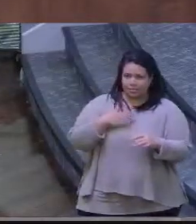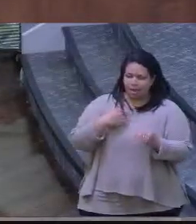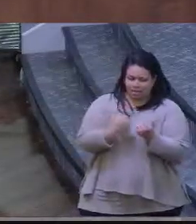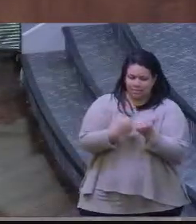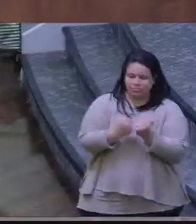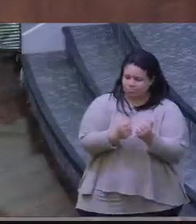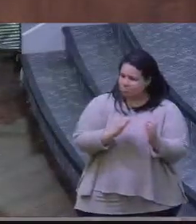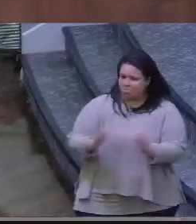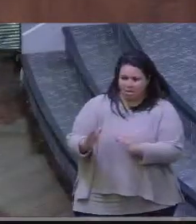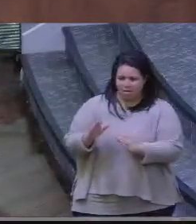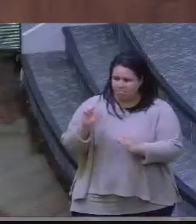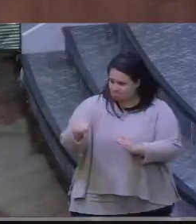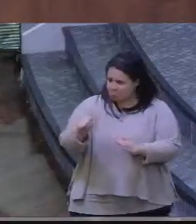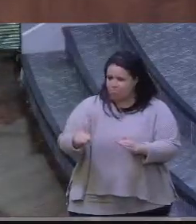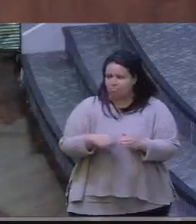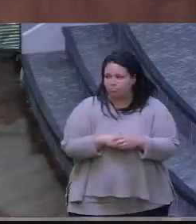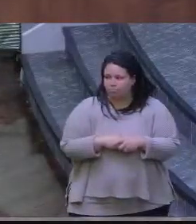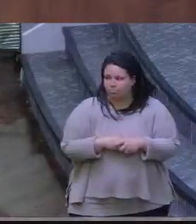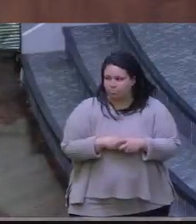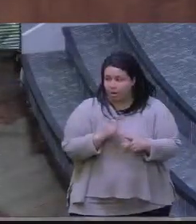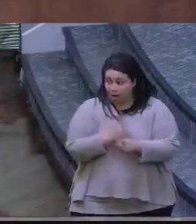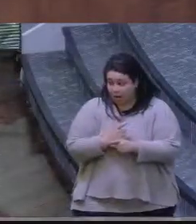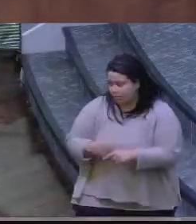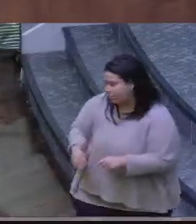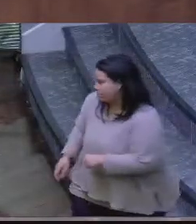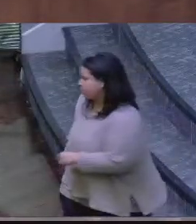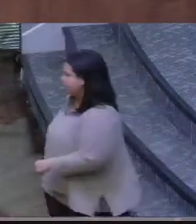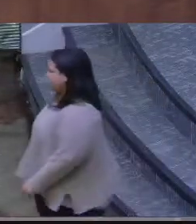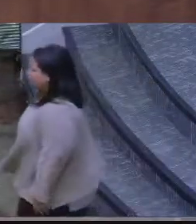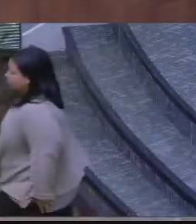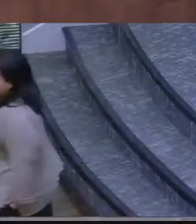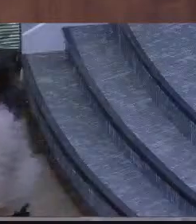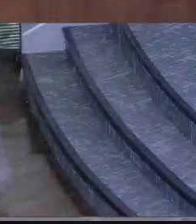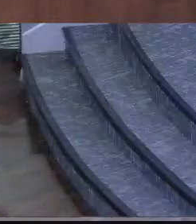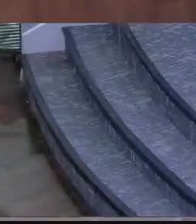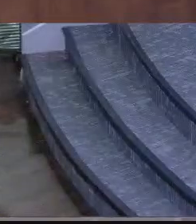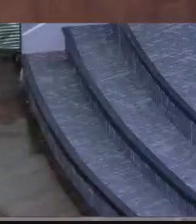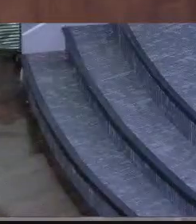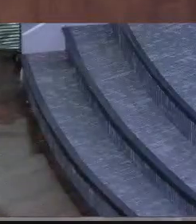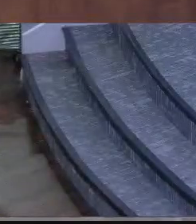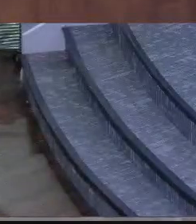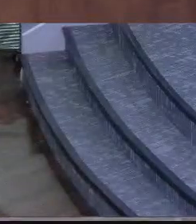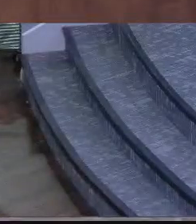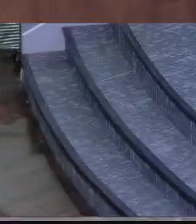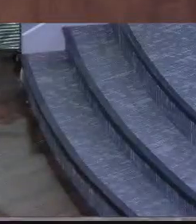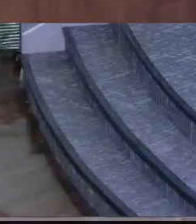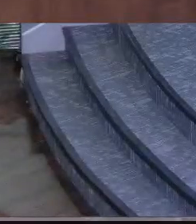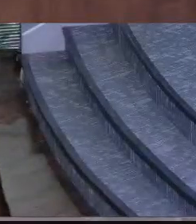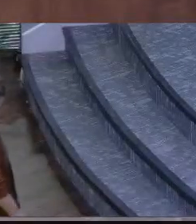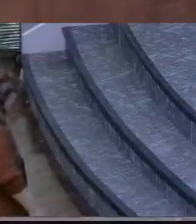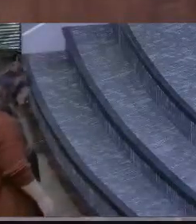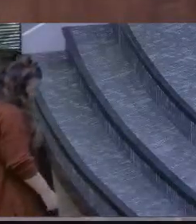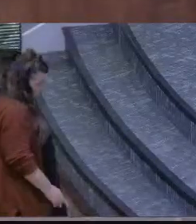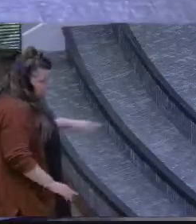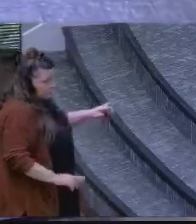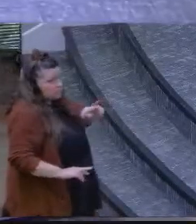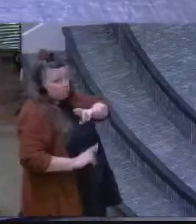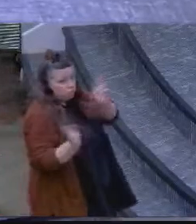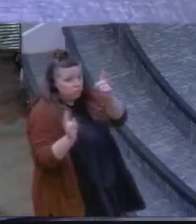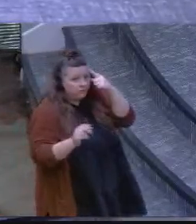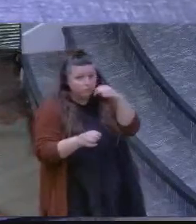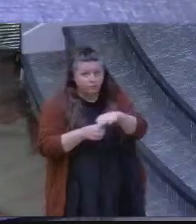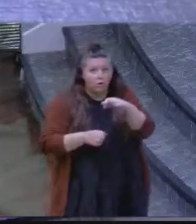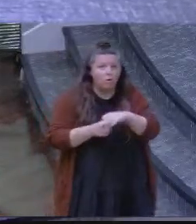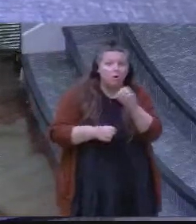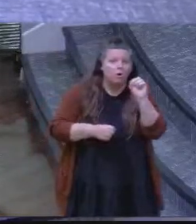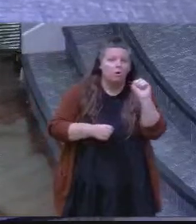as well. All right, so we've got a motion on the floor and a second. Are we ready to vote? Okay, all